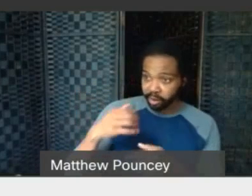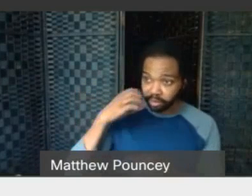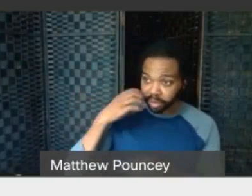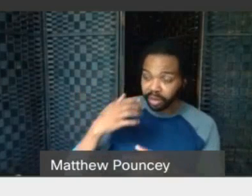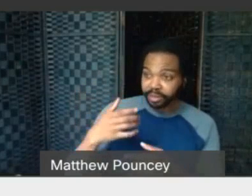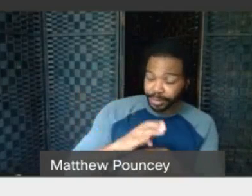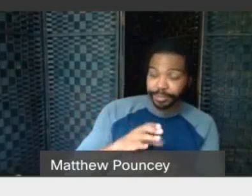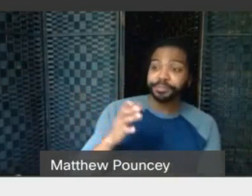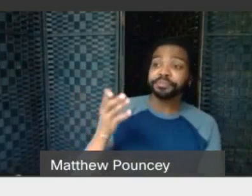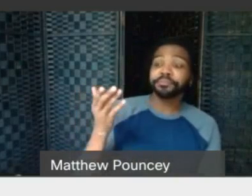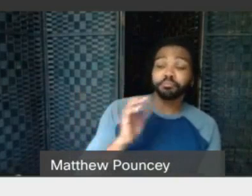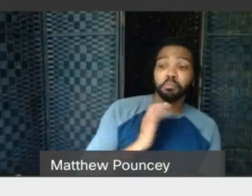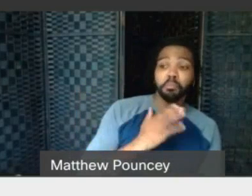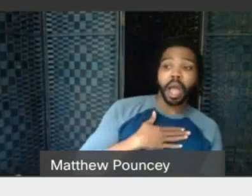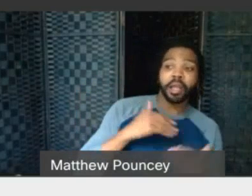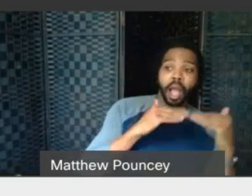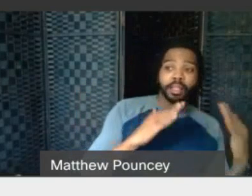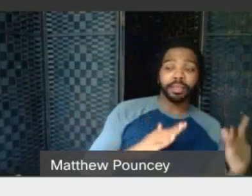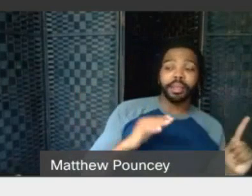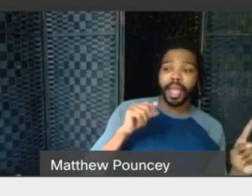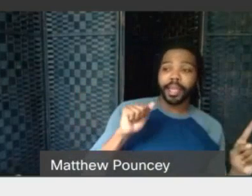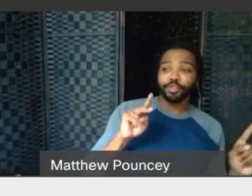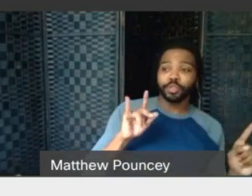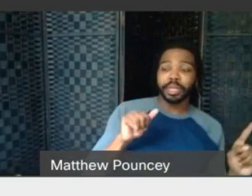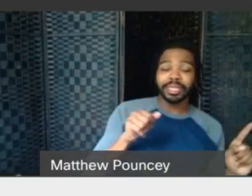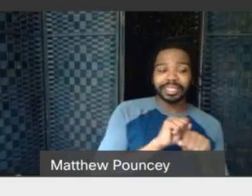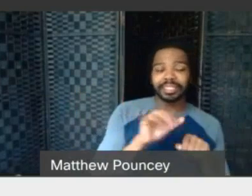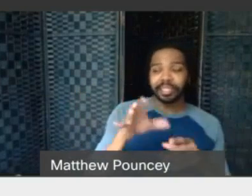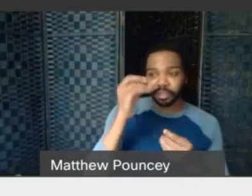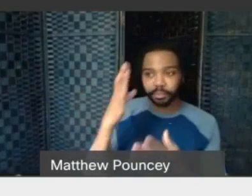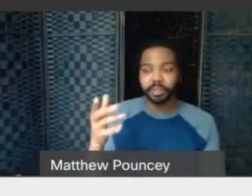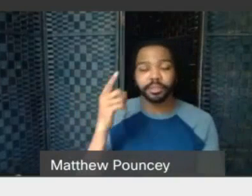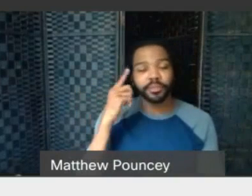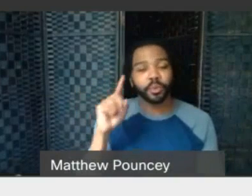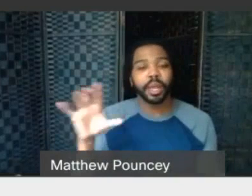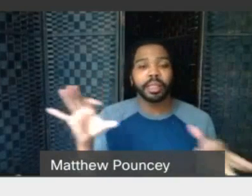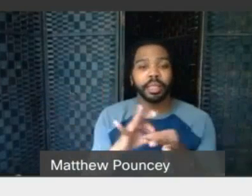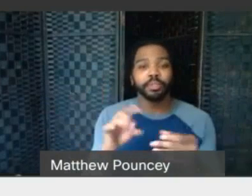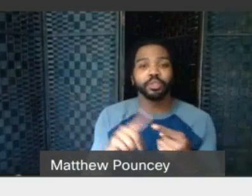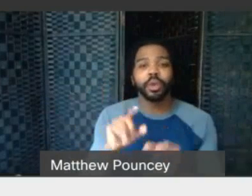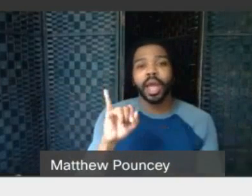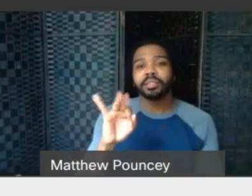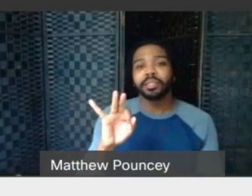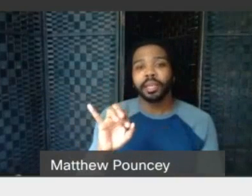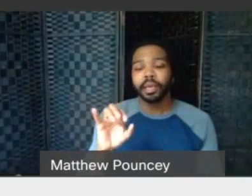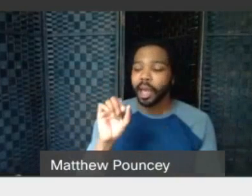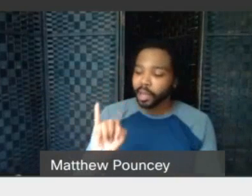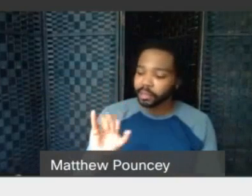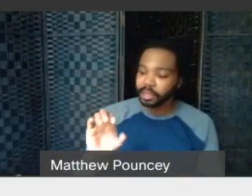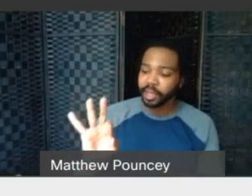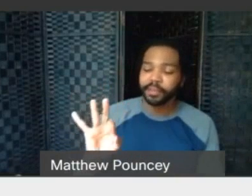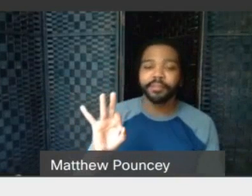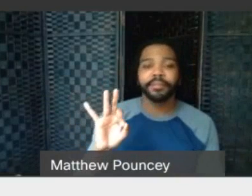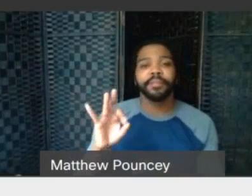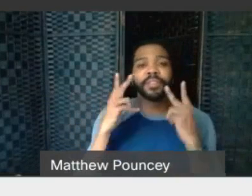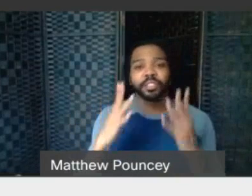Coker, sent the link to the ICF indoor visitation guidance, and we'll be posting the link to the SL